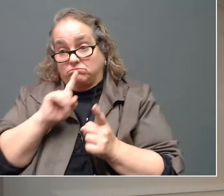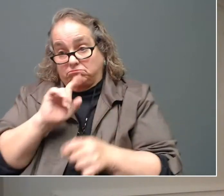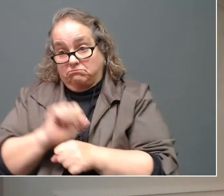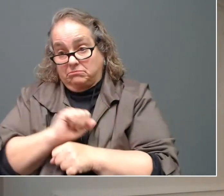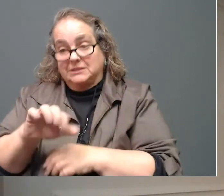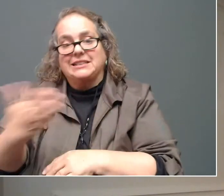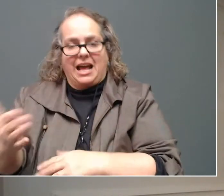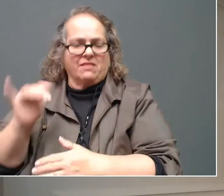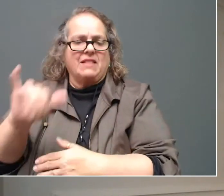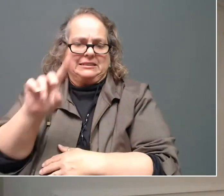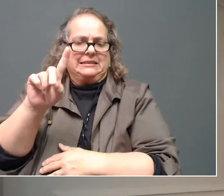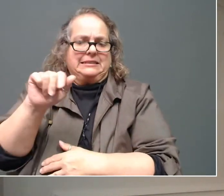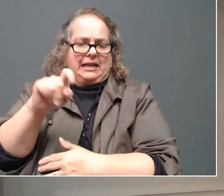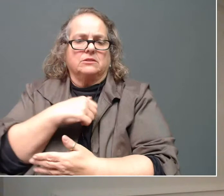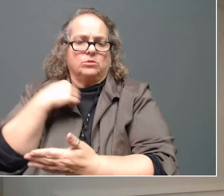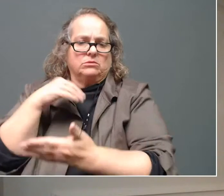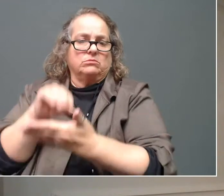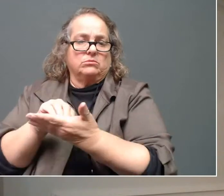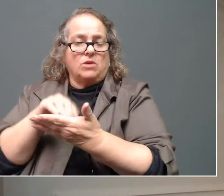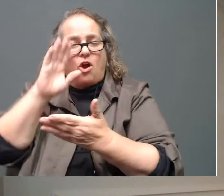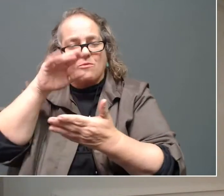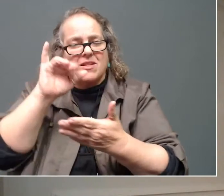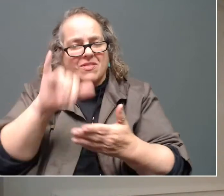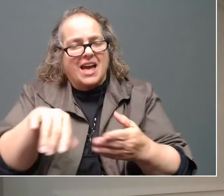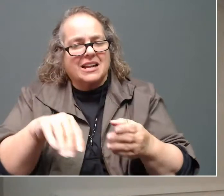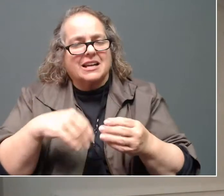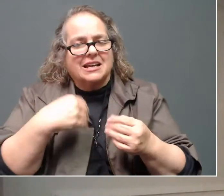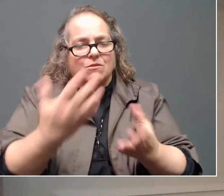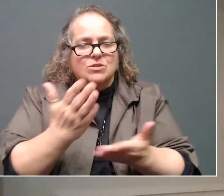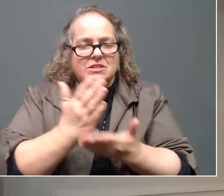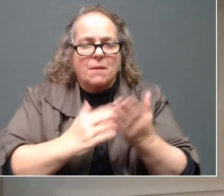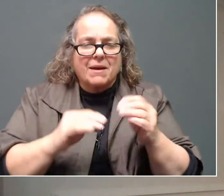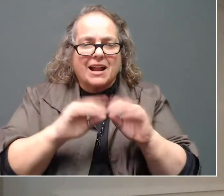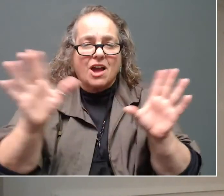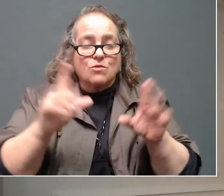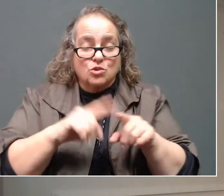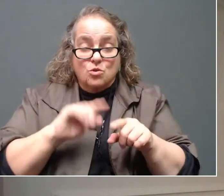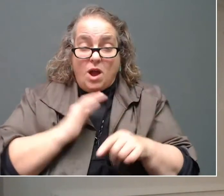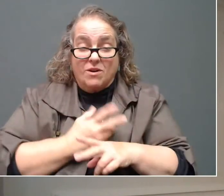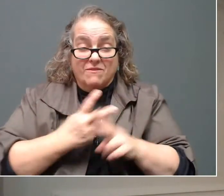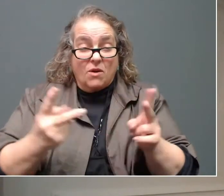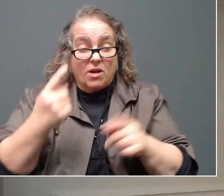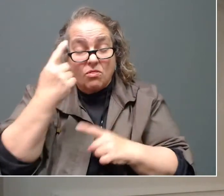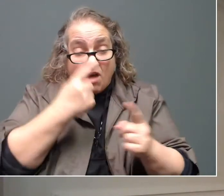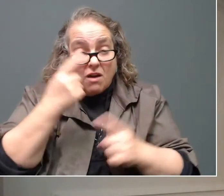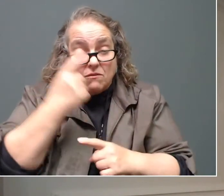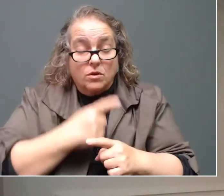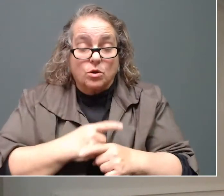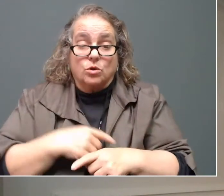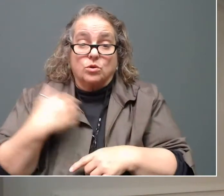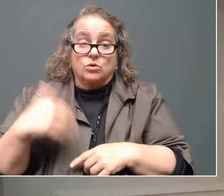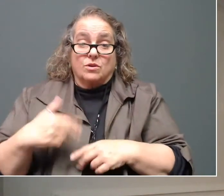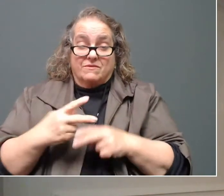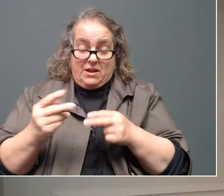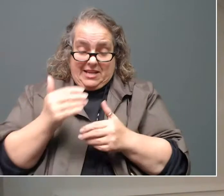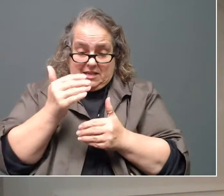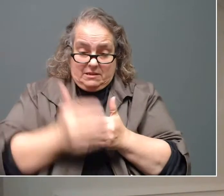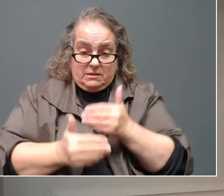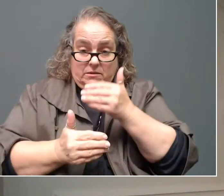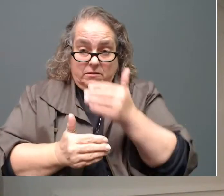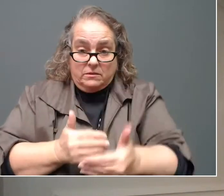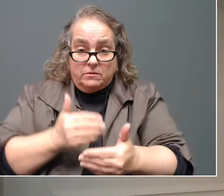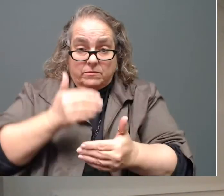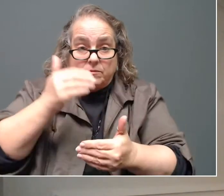clarity to this. It's a very thoughtful process, a very methodical process. It's a lot of very capable professionals who are doing their regular